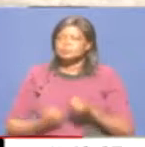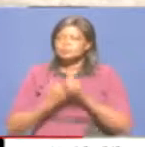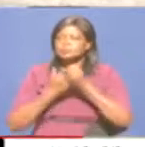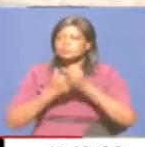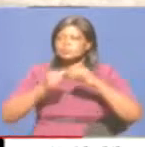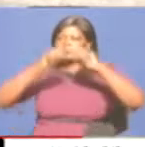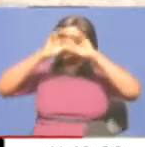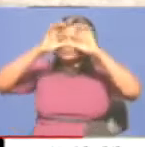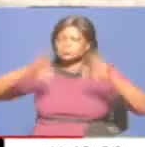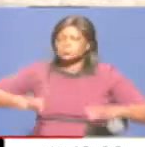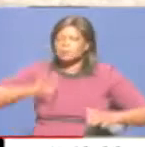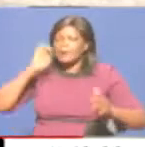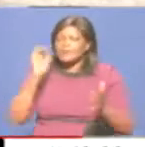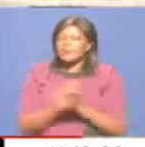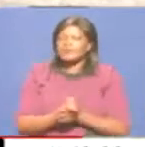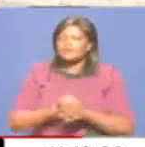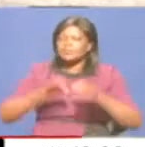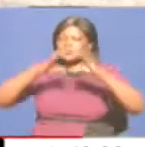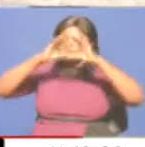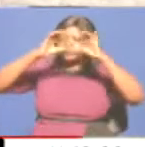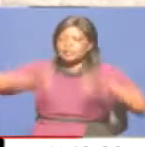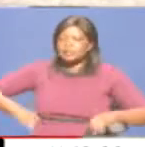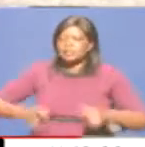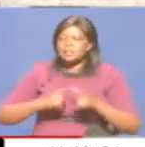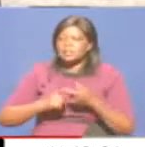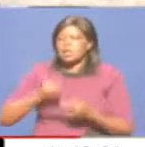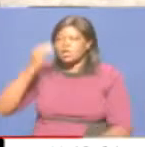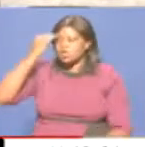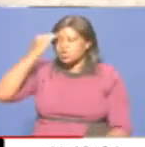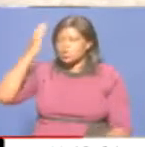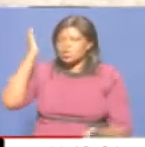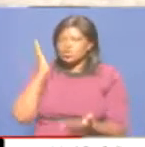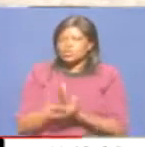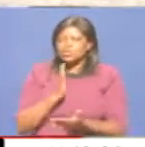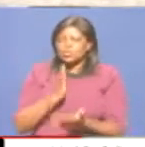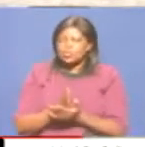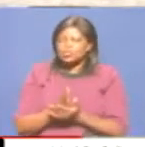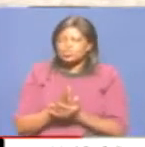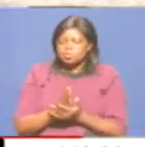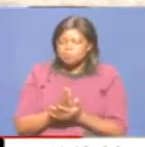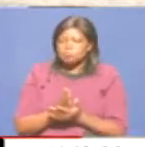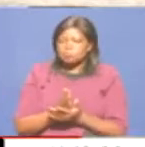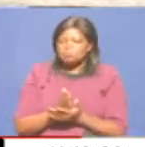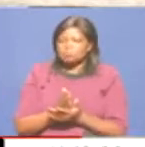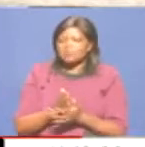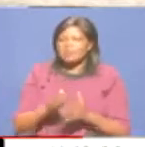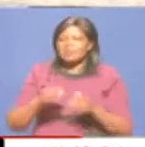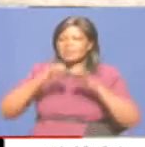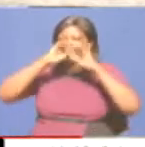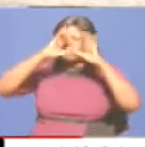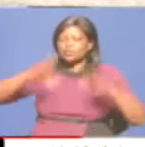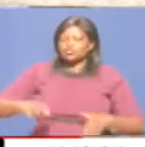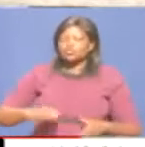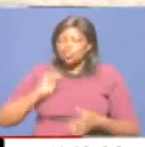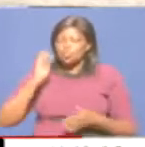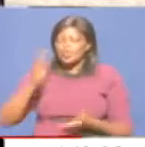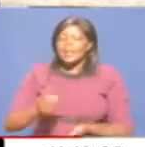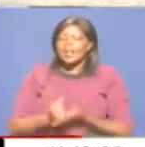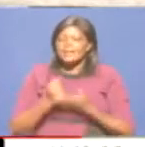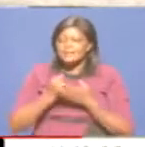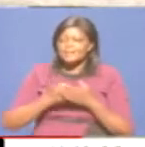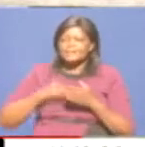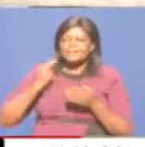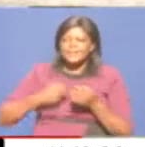I believe in devolution, and I know it's through devolution that this country is going to see development in